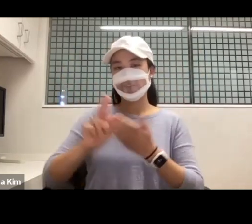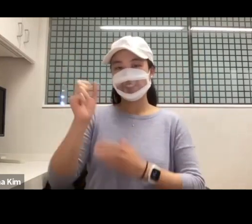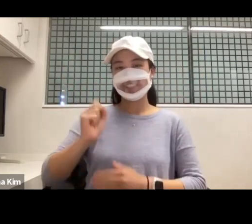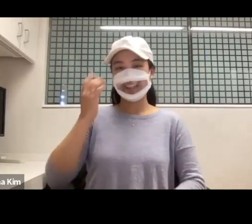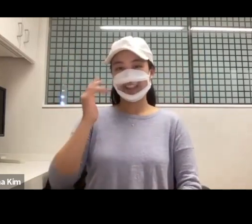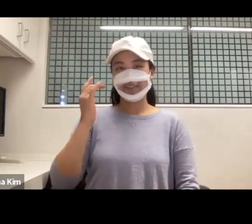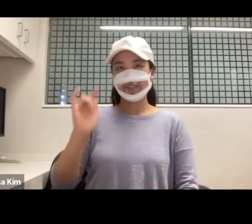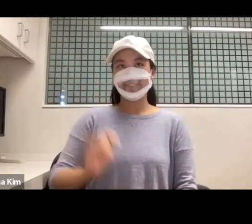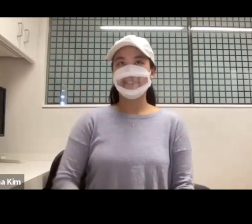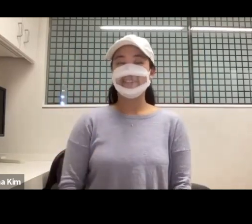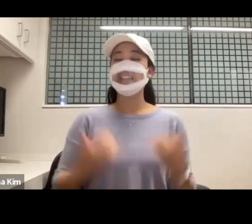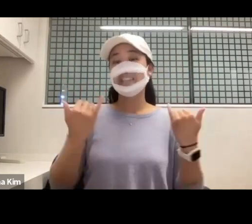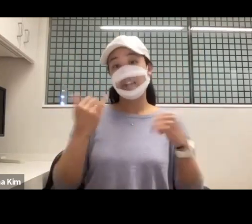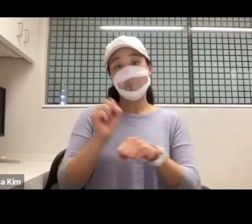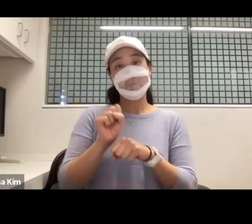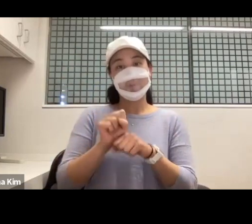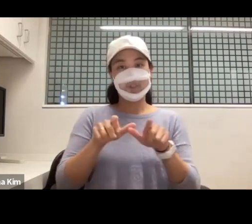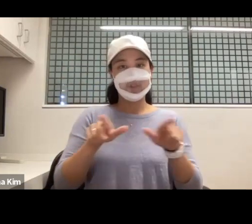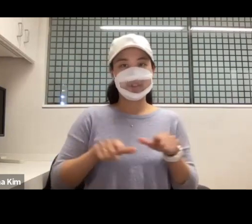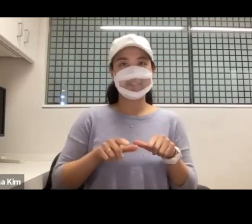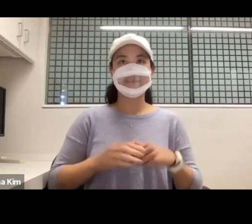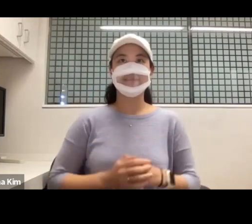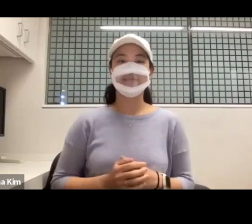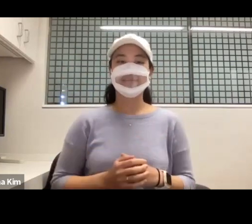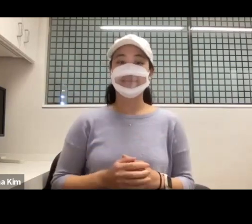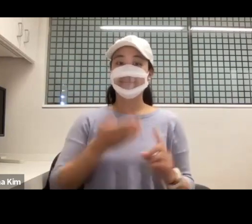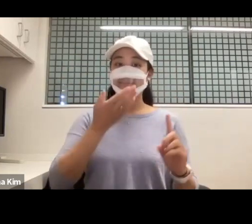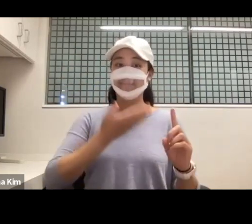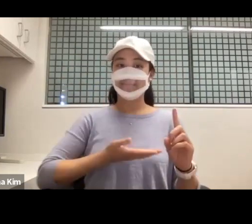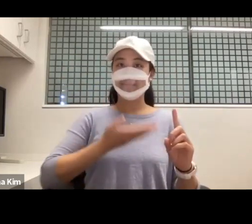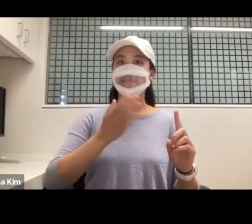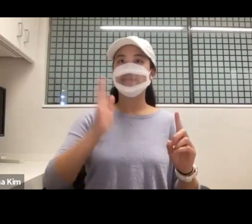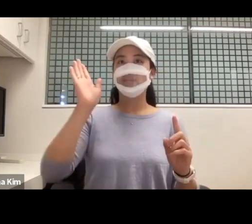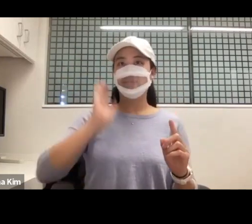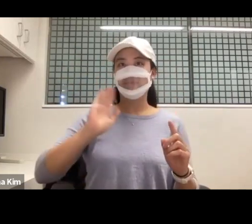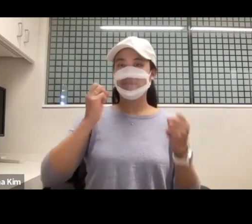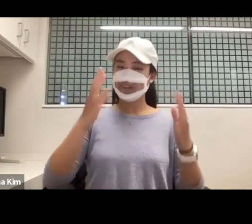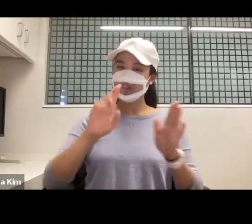completed a postdoc at the University of Southern California, where she currently works.